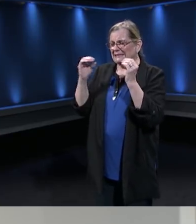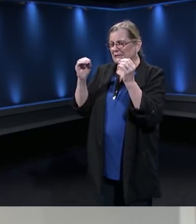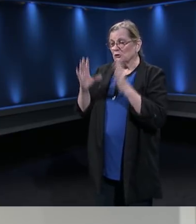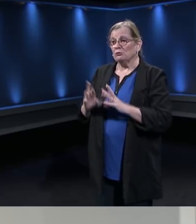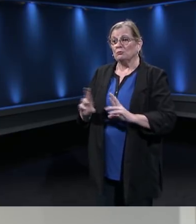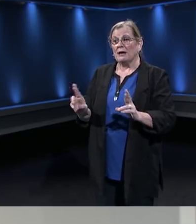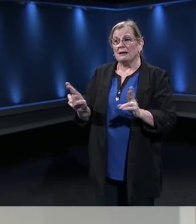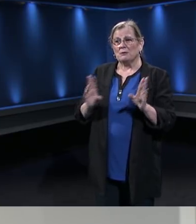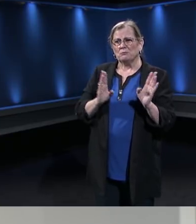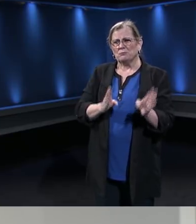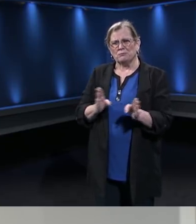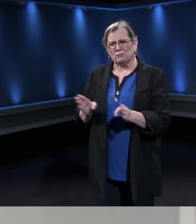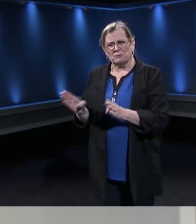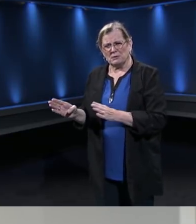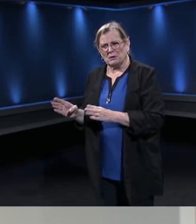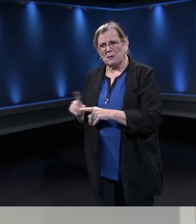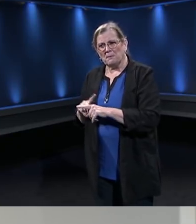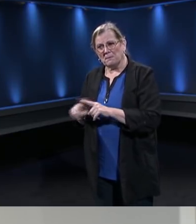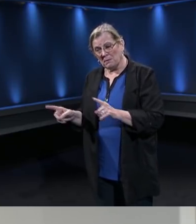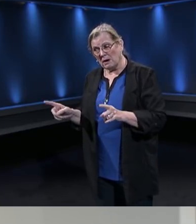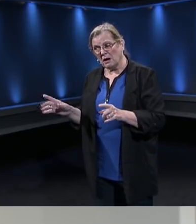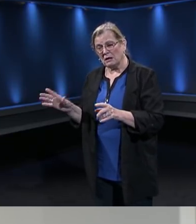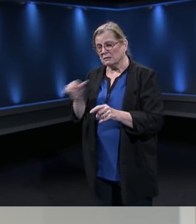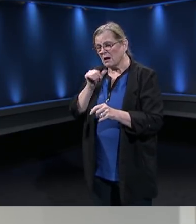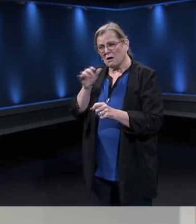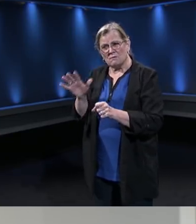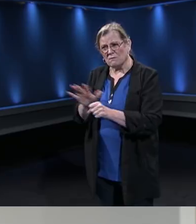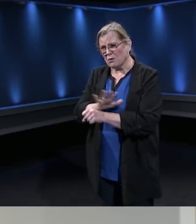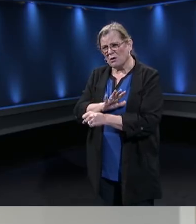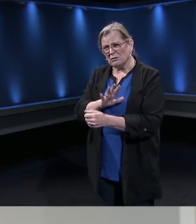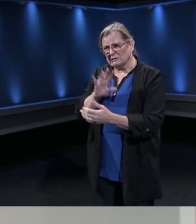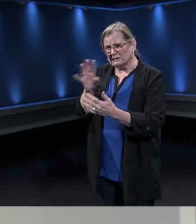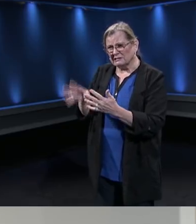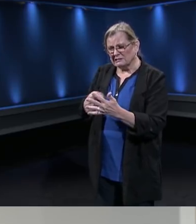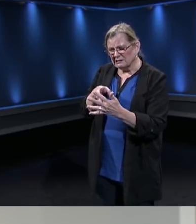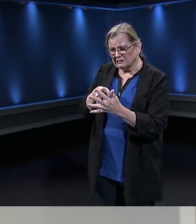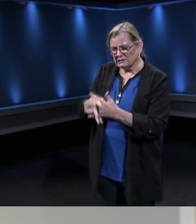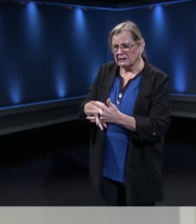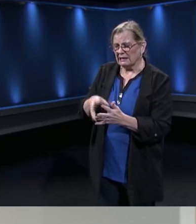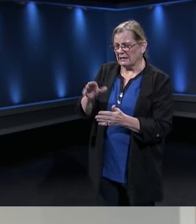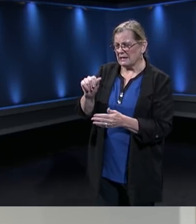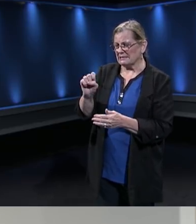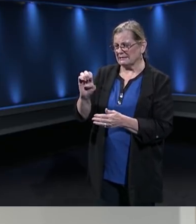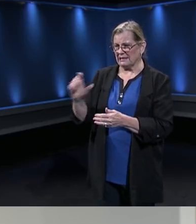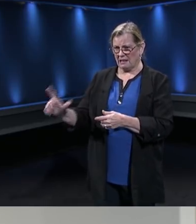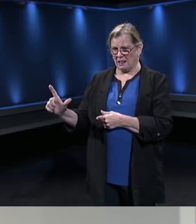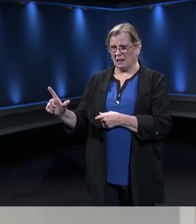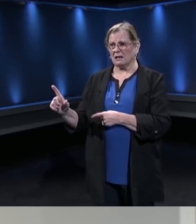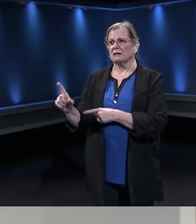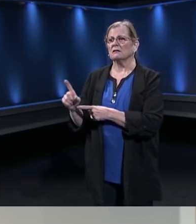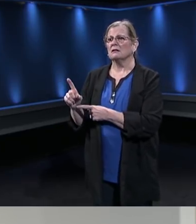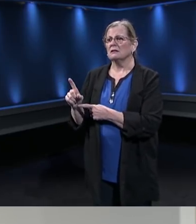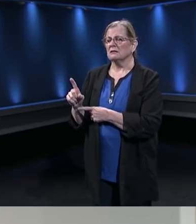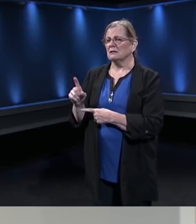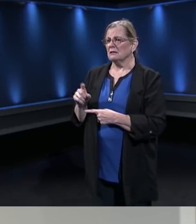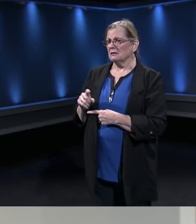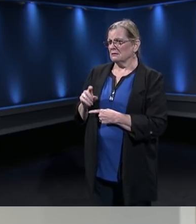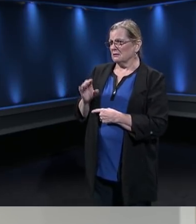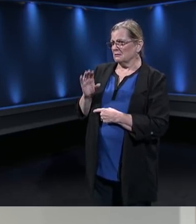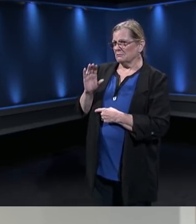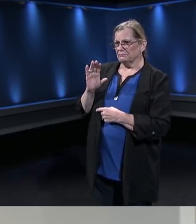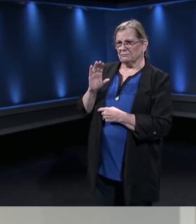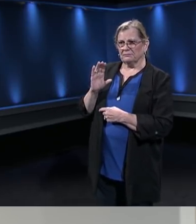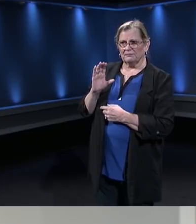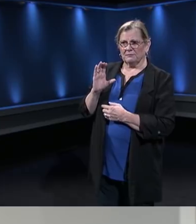fully embedded that CASEL programming around social emotional learning. And Fairfax County has been doing it for years. It's just